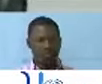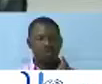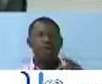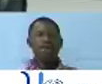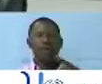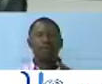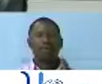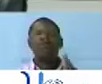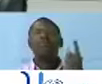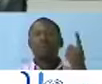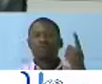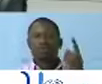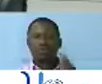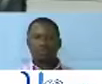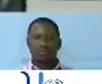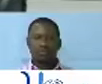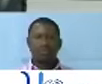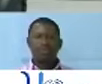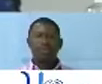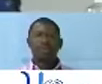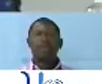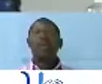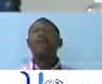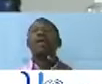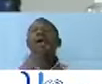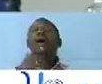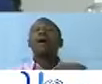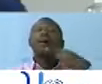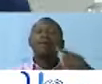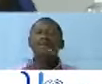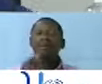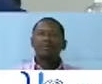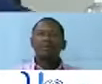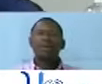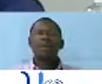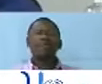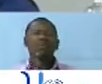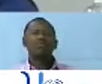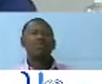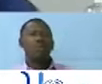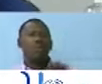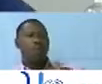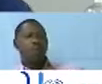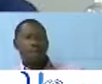case. And subsequently, some female lawyers